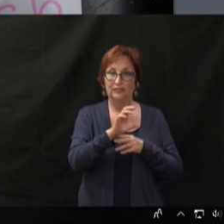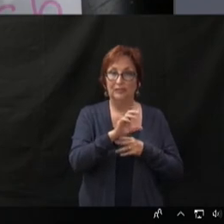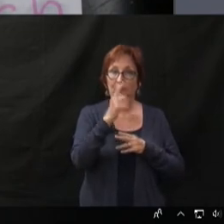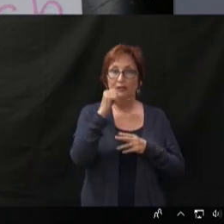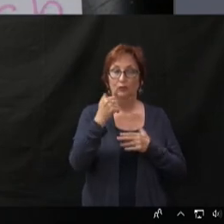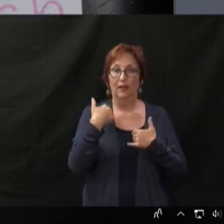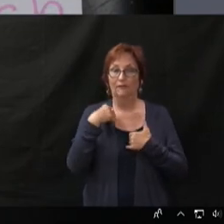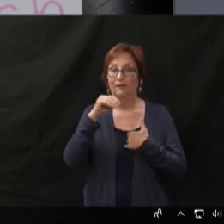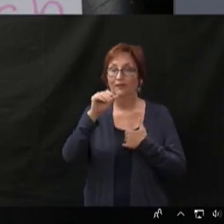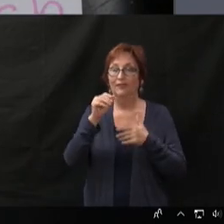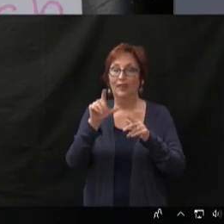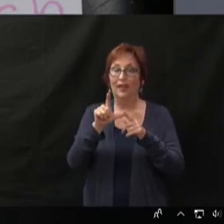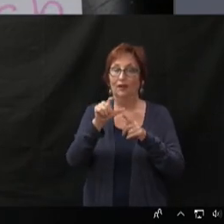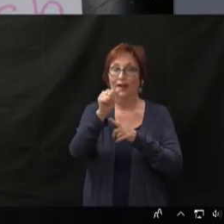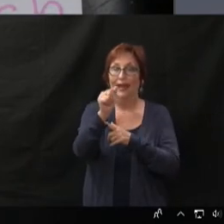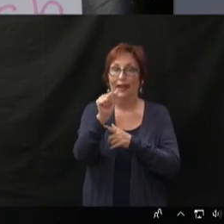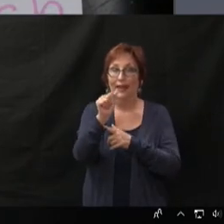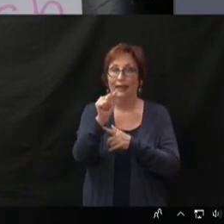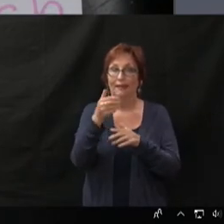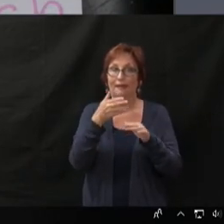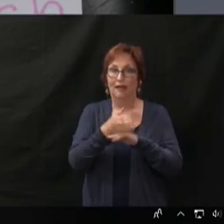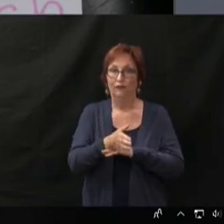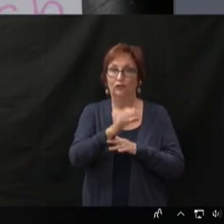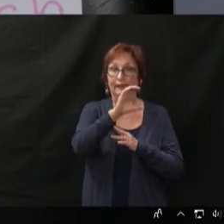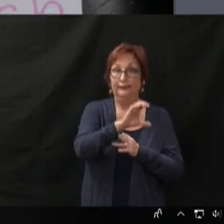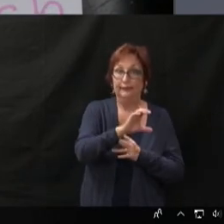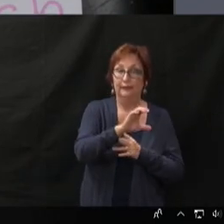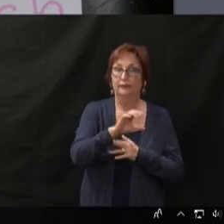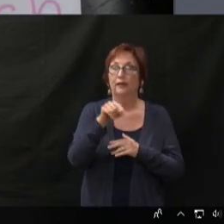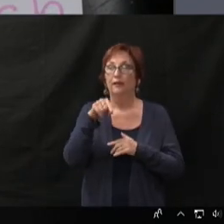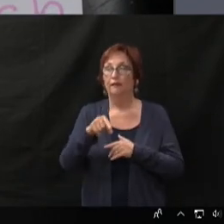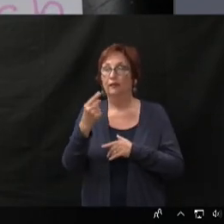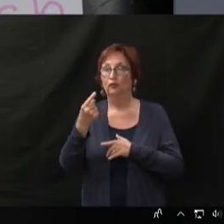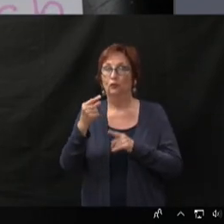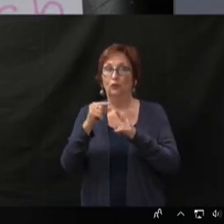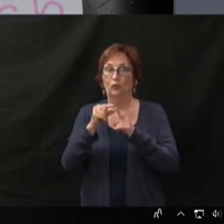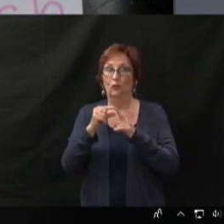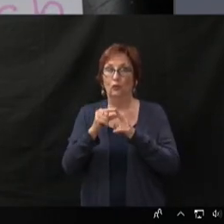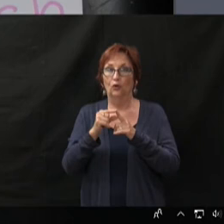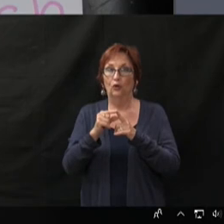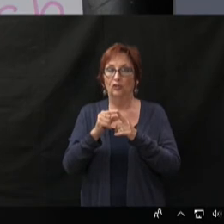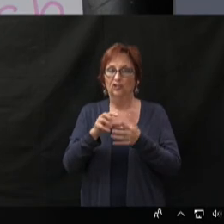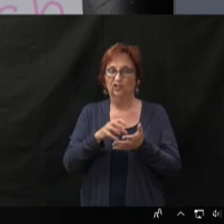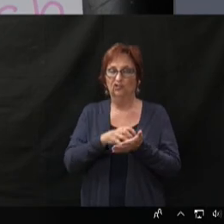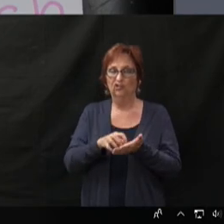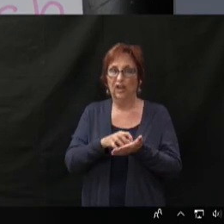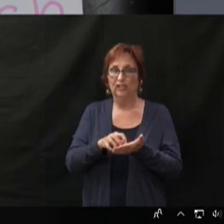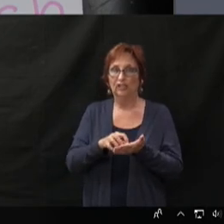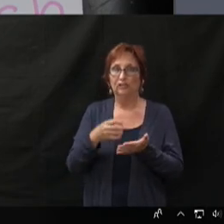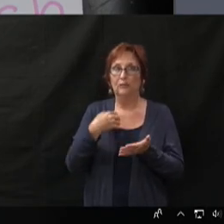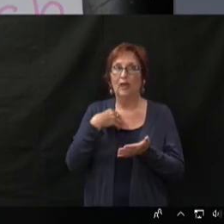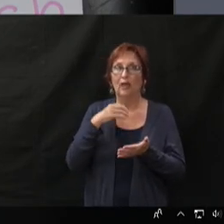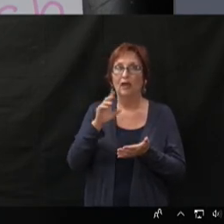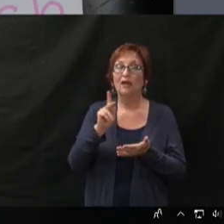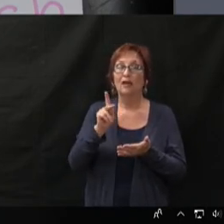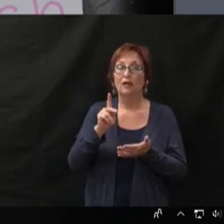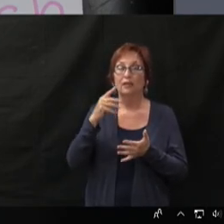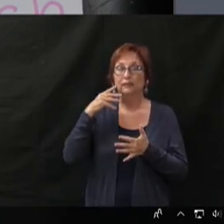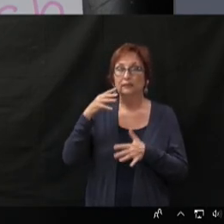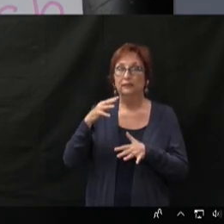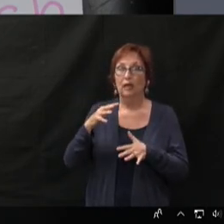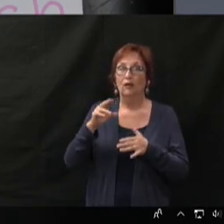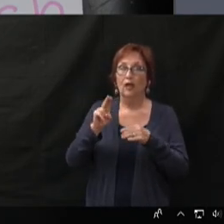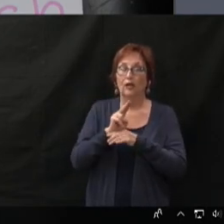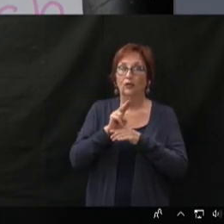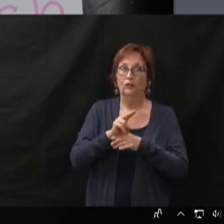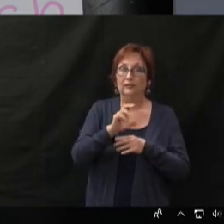A after it. Okay, in this one, in the word scratch, here's my k sound. I use a